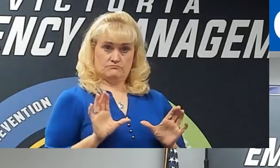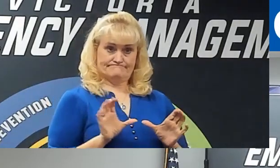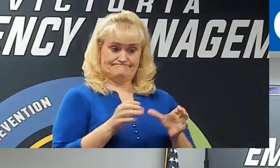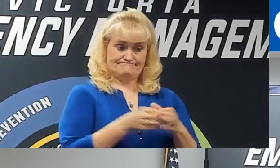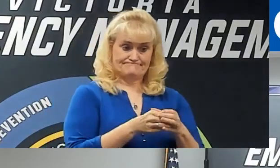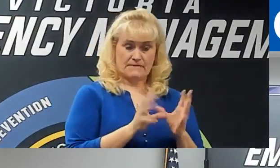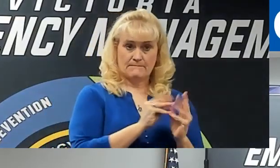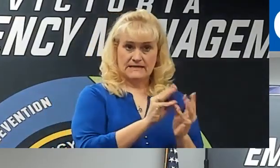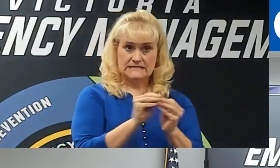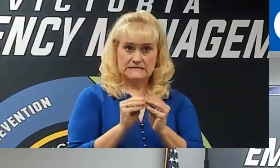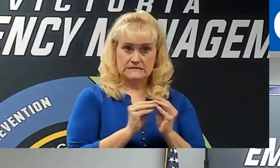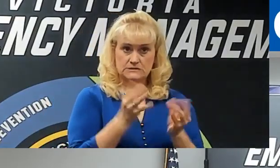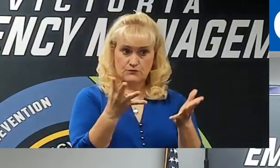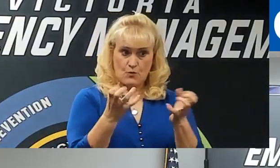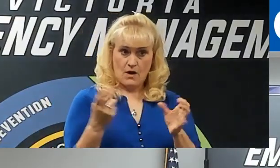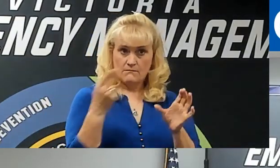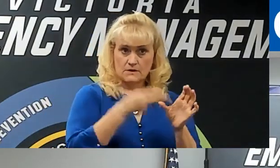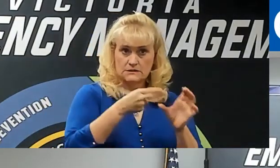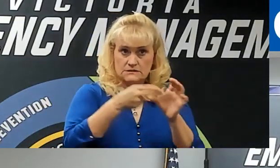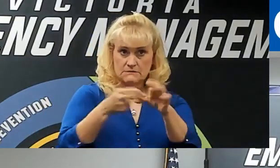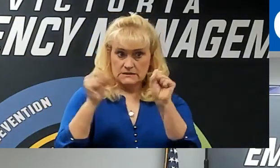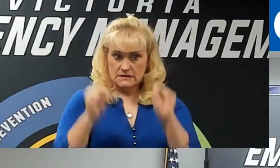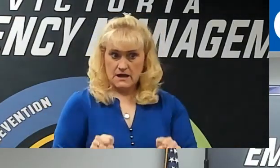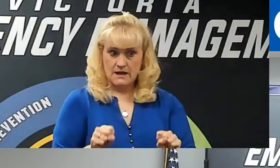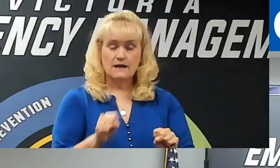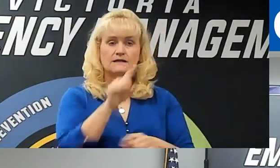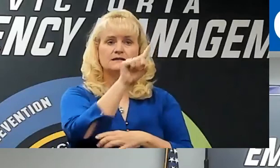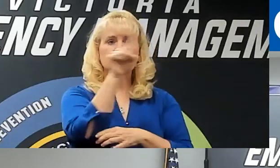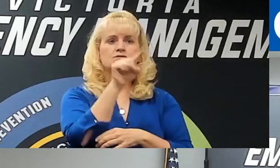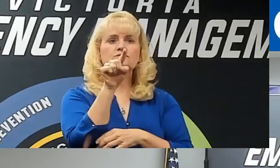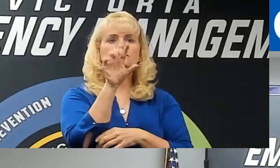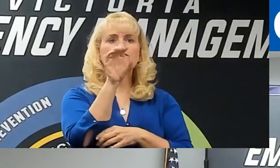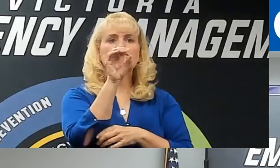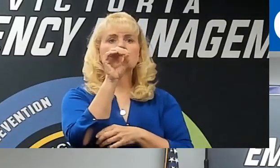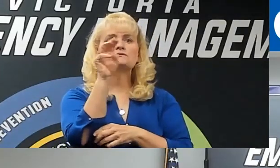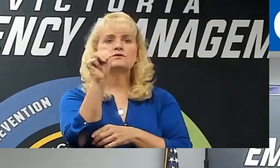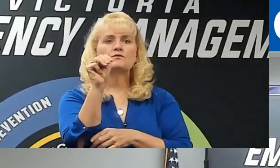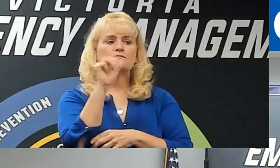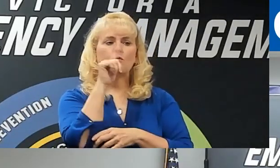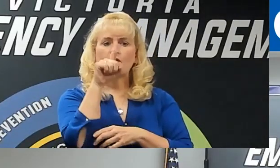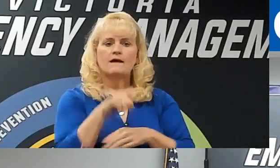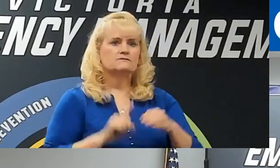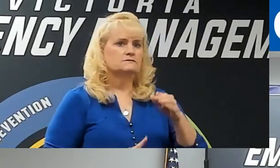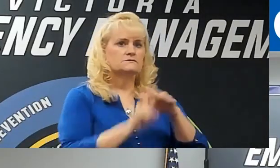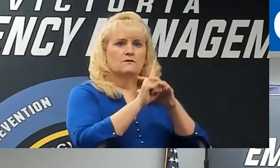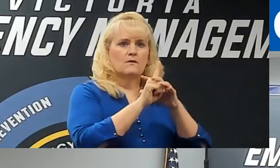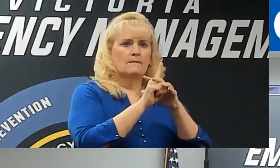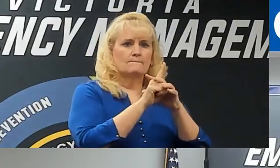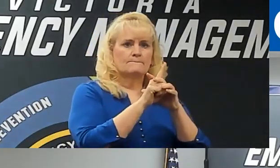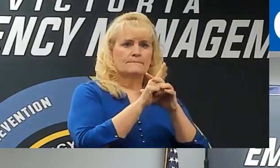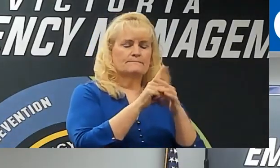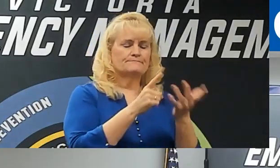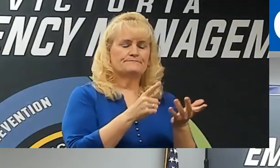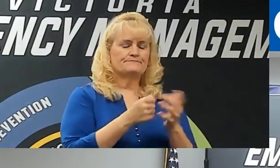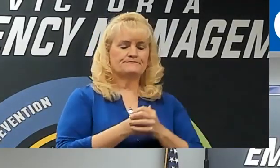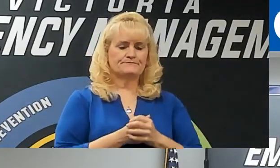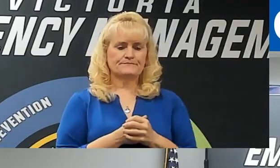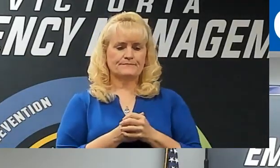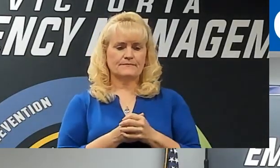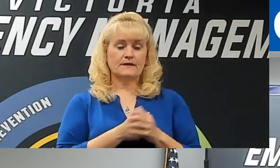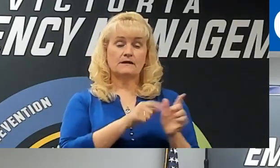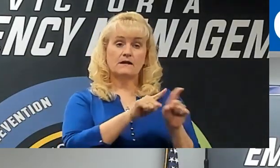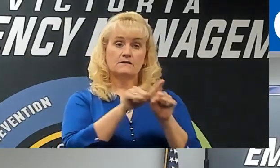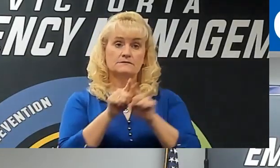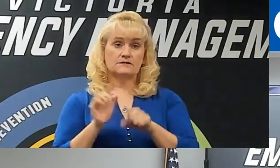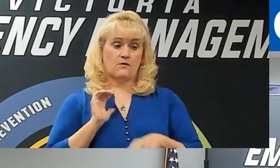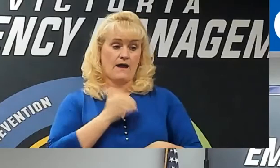anybody who wants to participate and listen in but would prefer not to be there in person. And then also we,